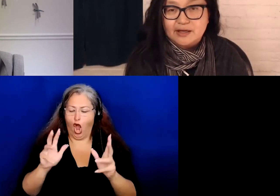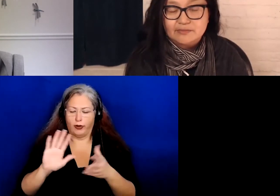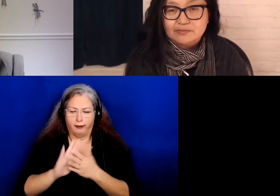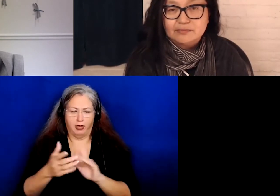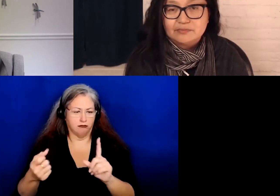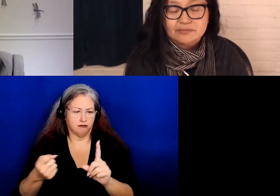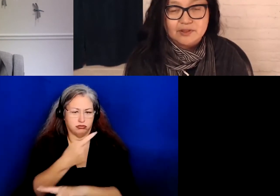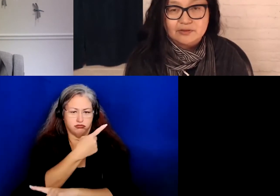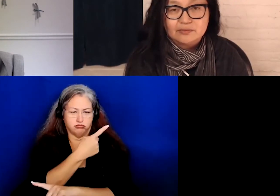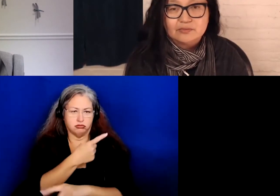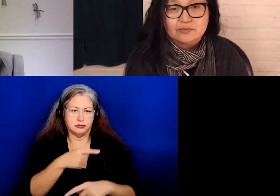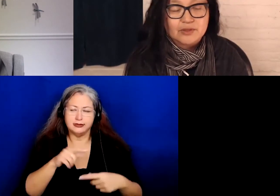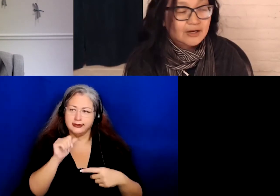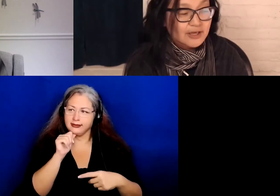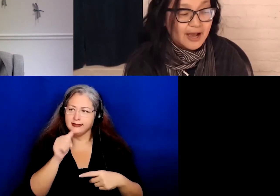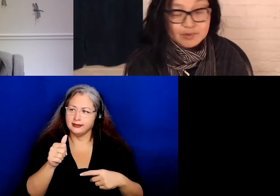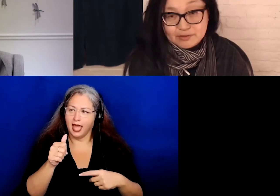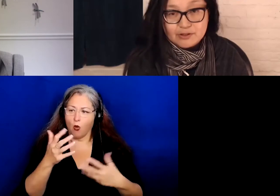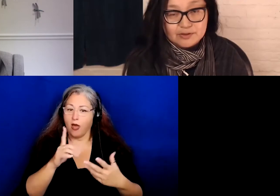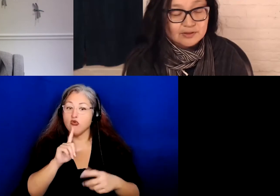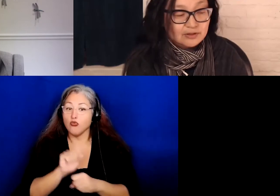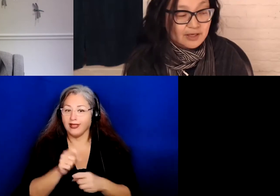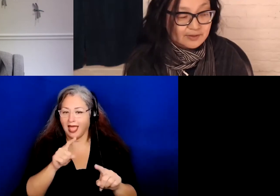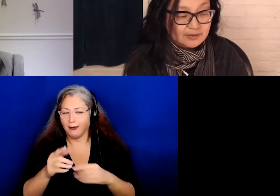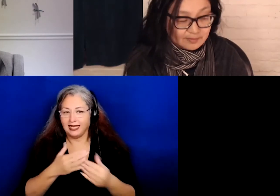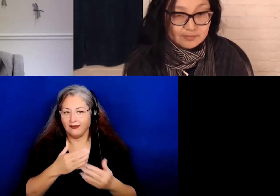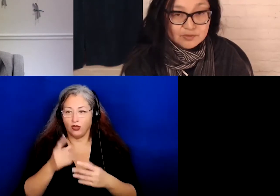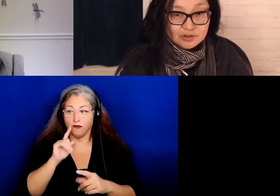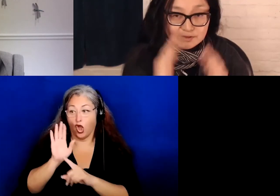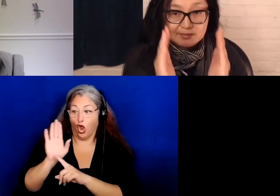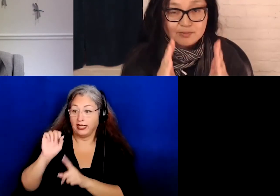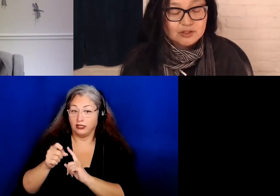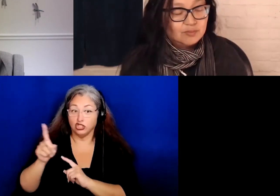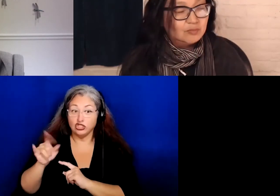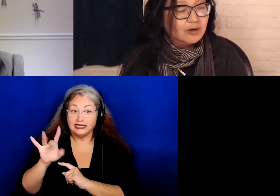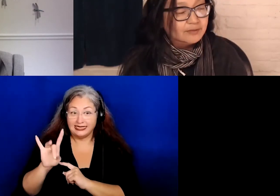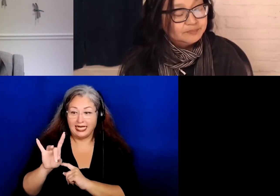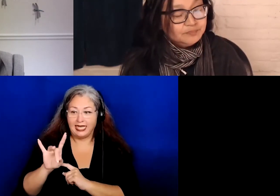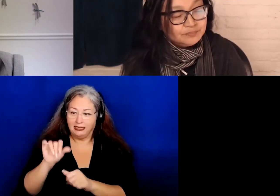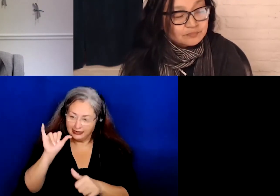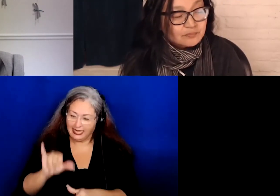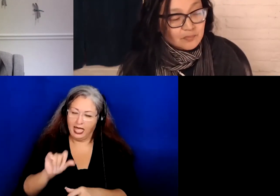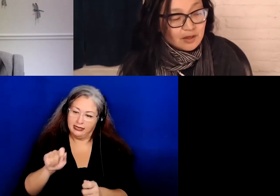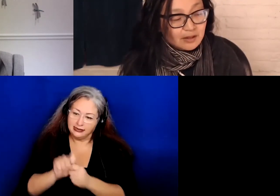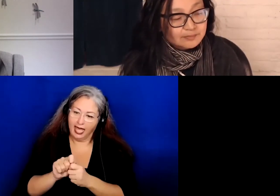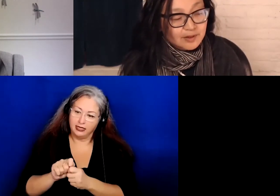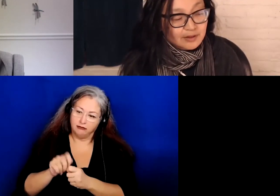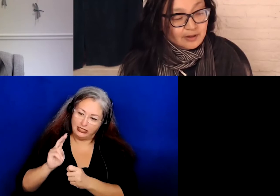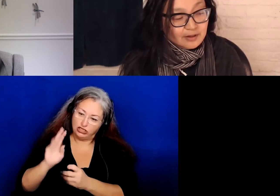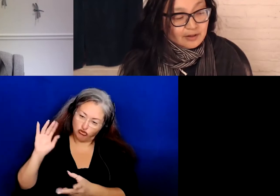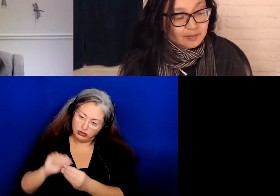It's not, you know, what actually happened, even though it is in her case, she did commit to a memoir.